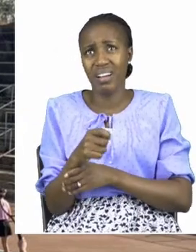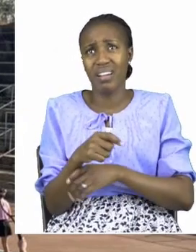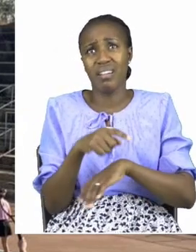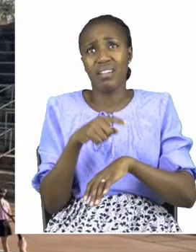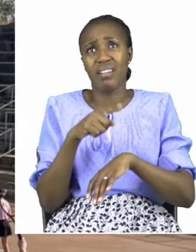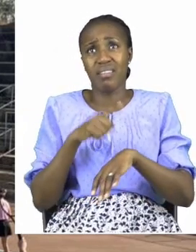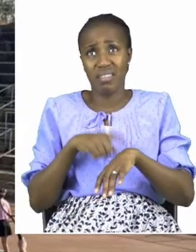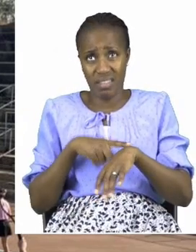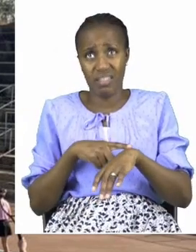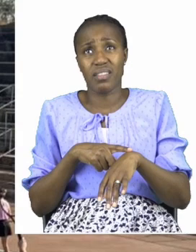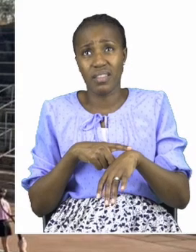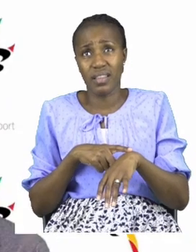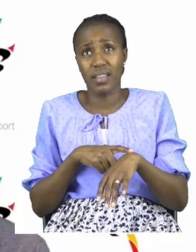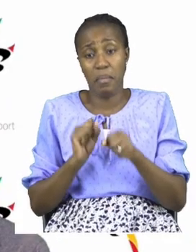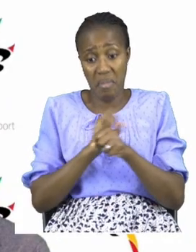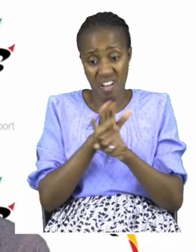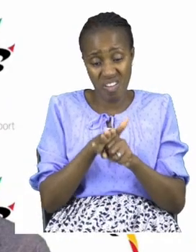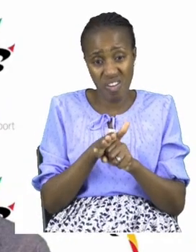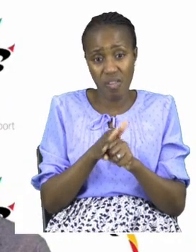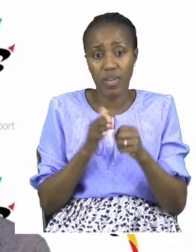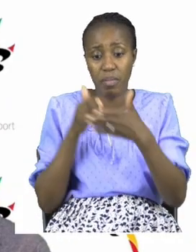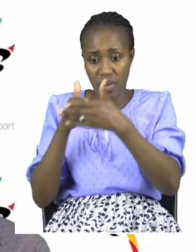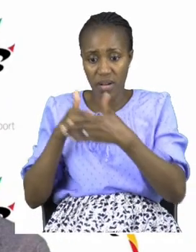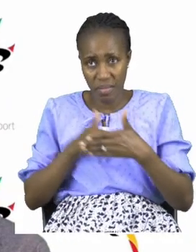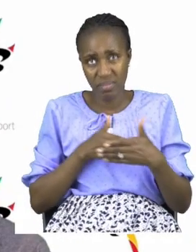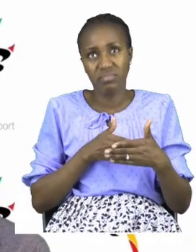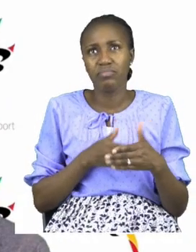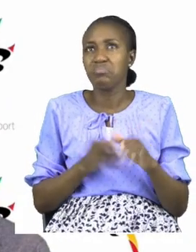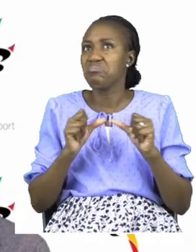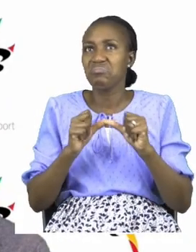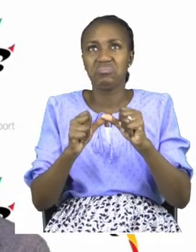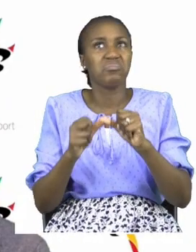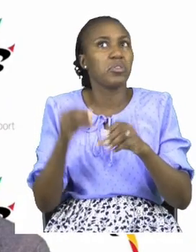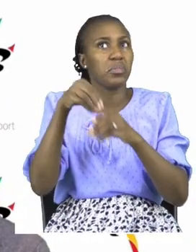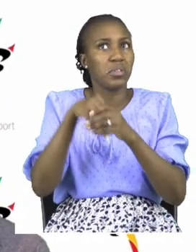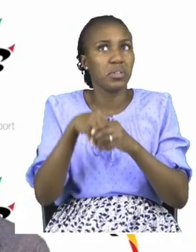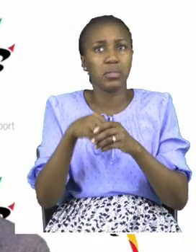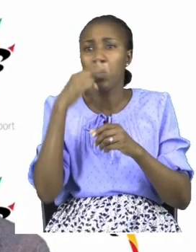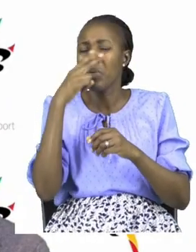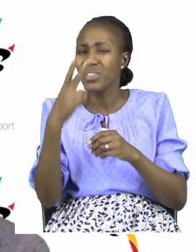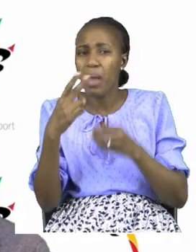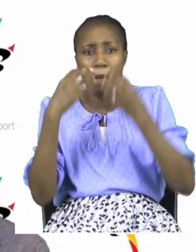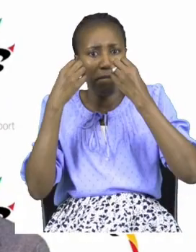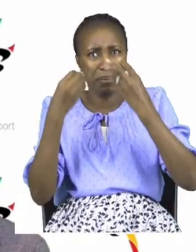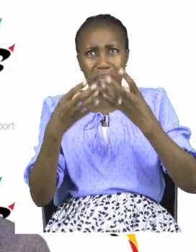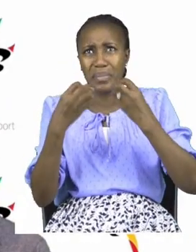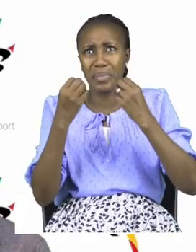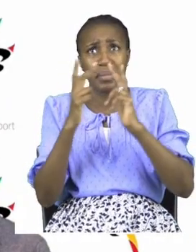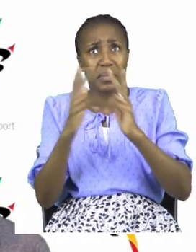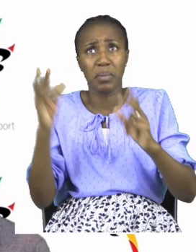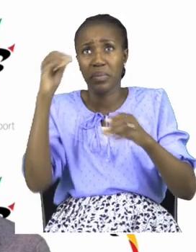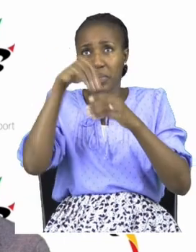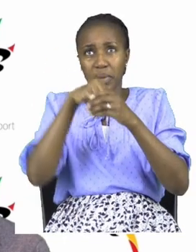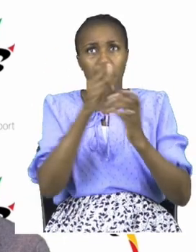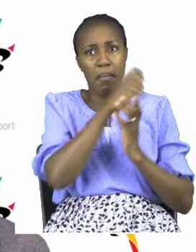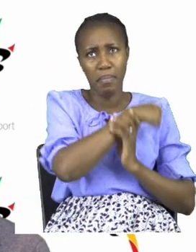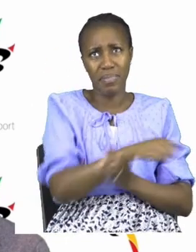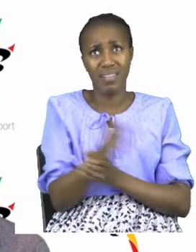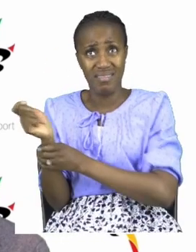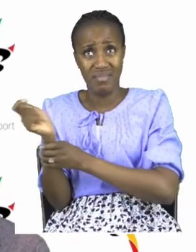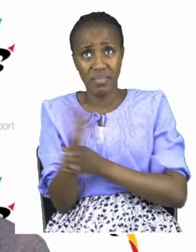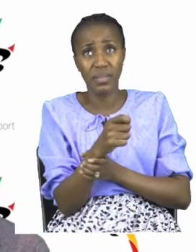back to play tennis again, and you see that the numbers have gone up. I think if you look at the